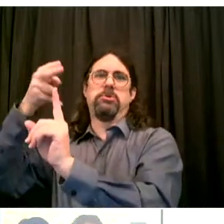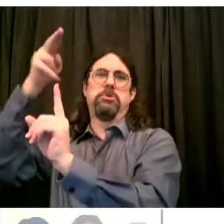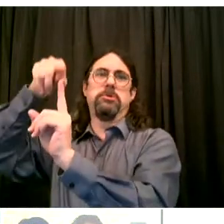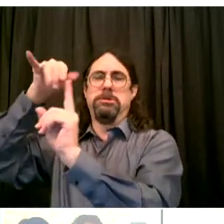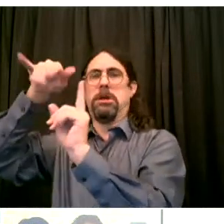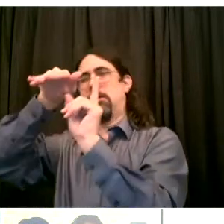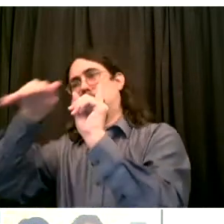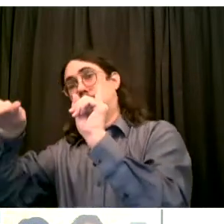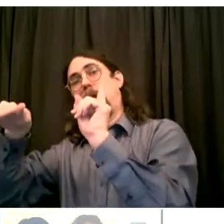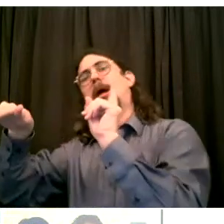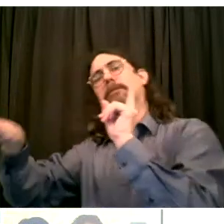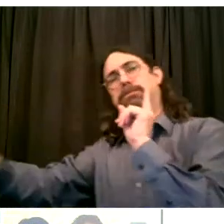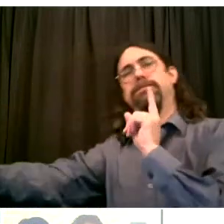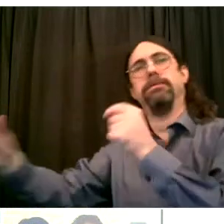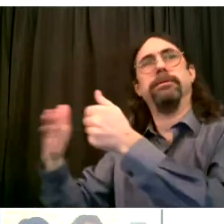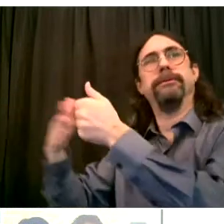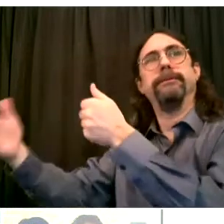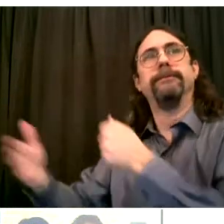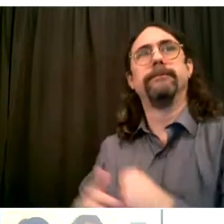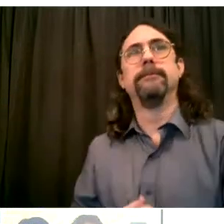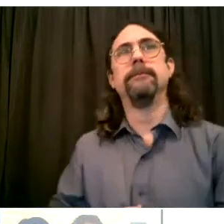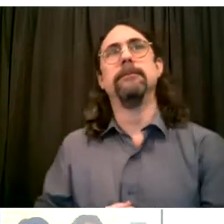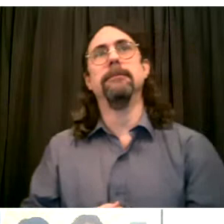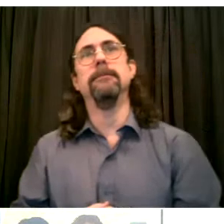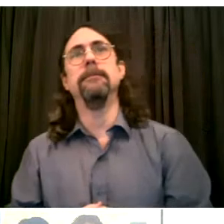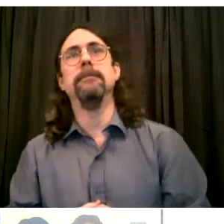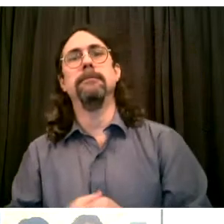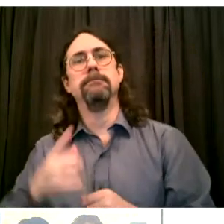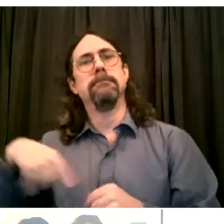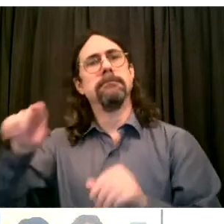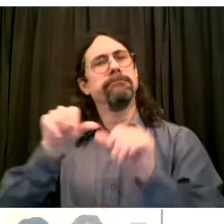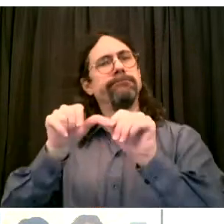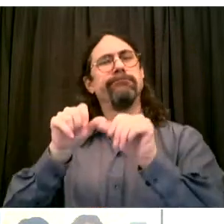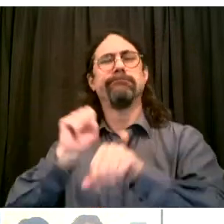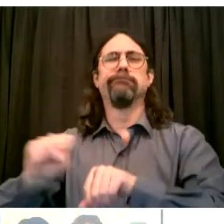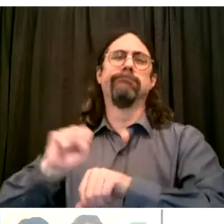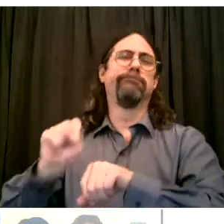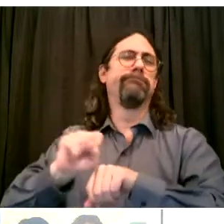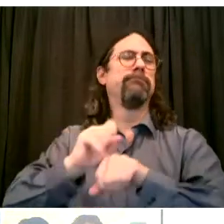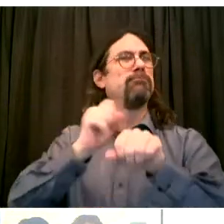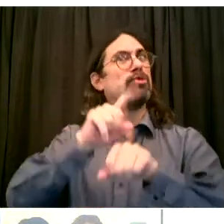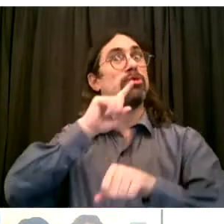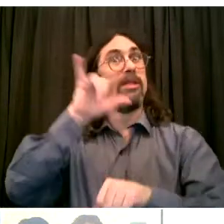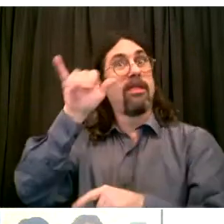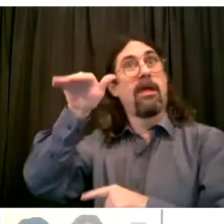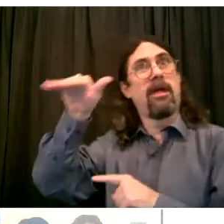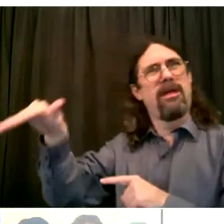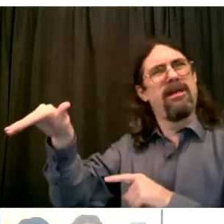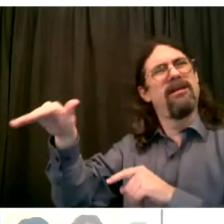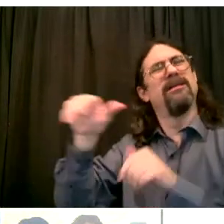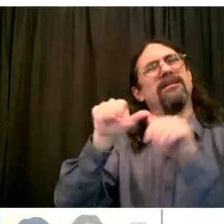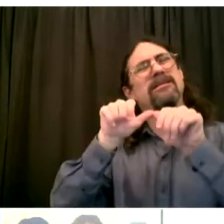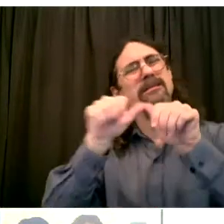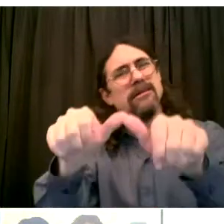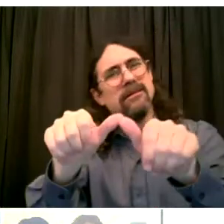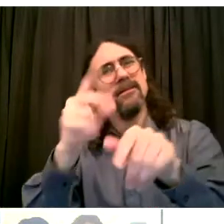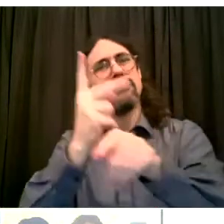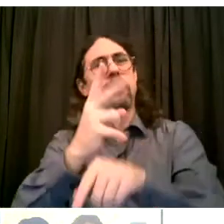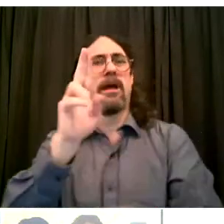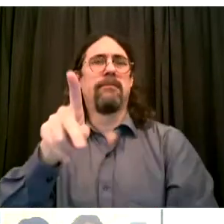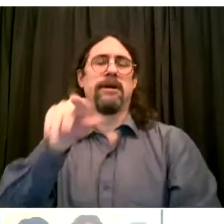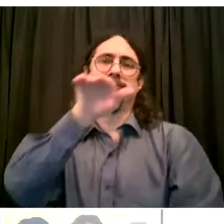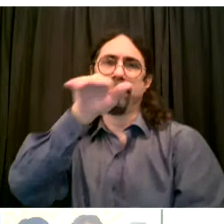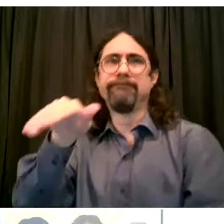a strategy to be able to do that, which involves taking the things that we know have worked, those core public health